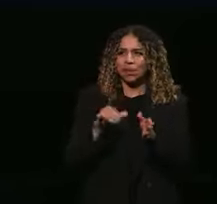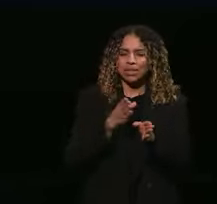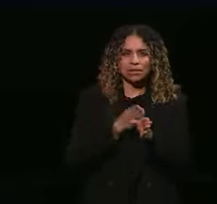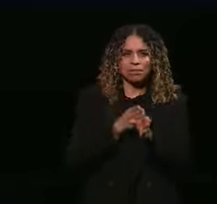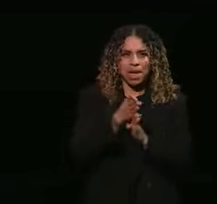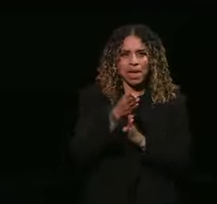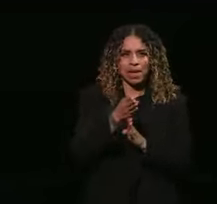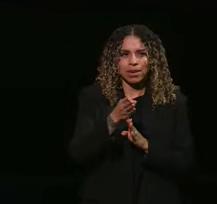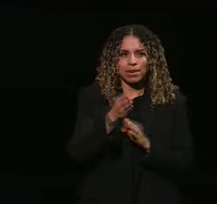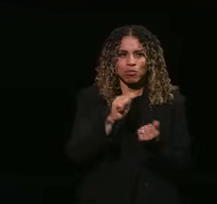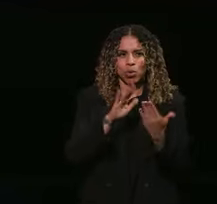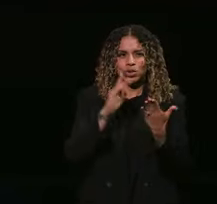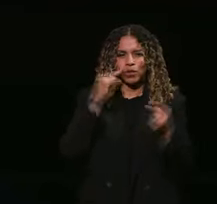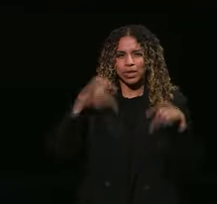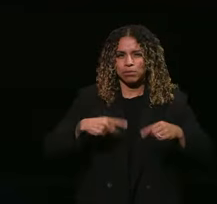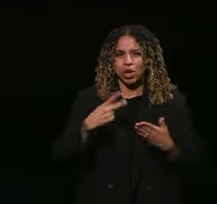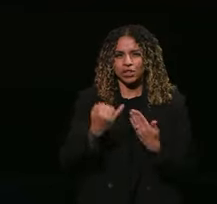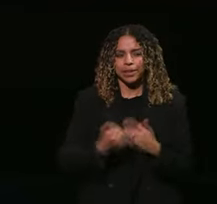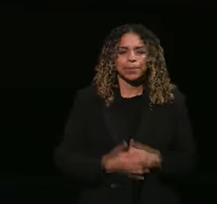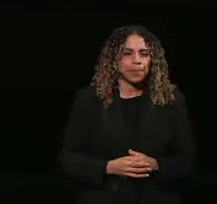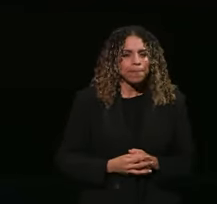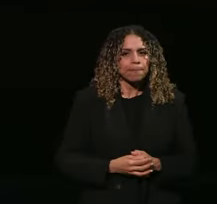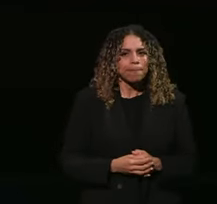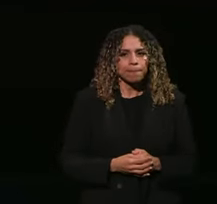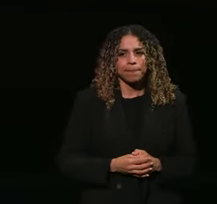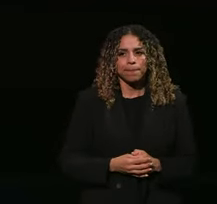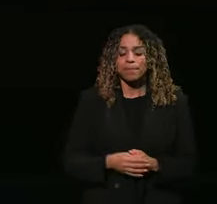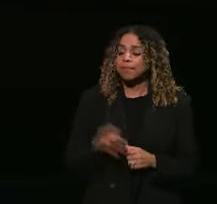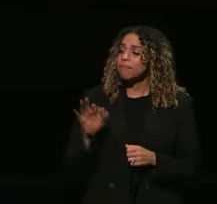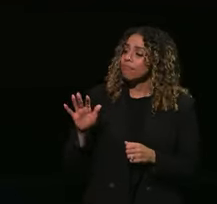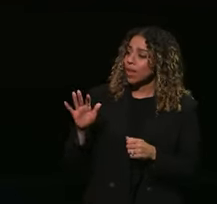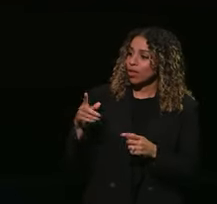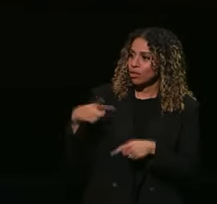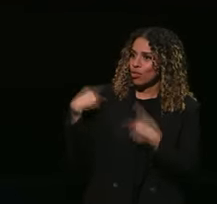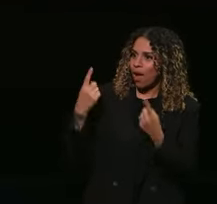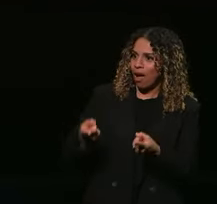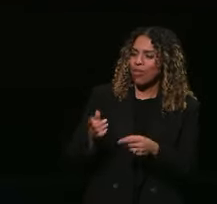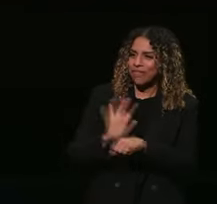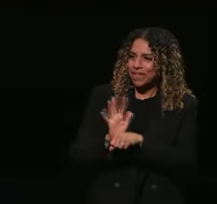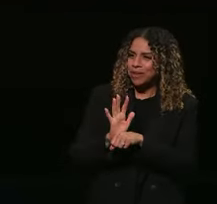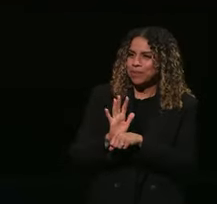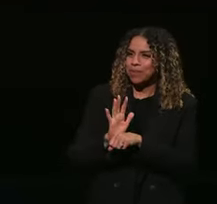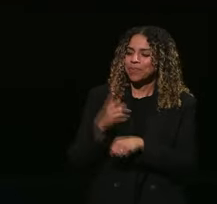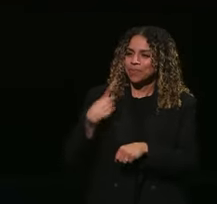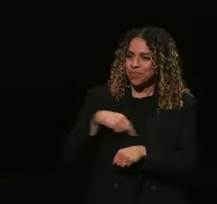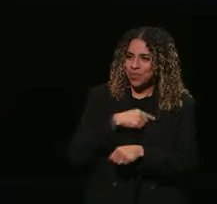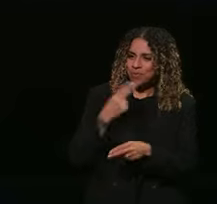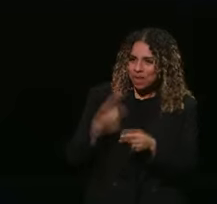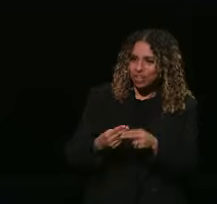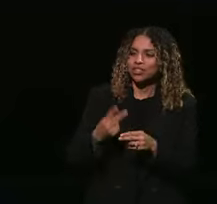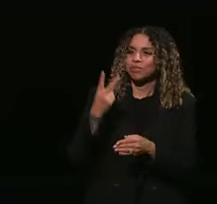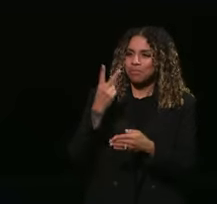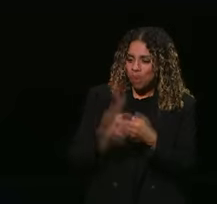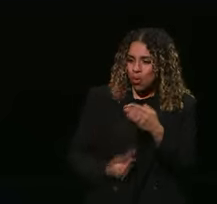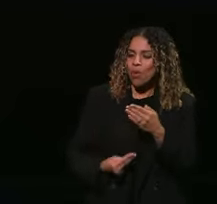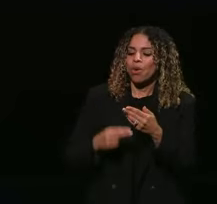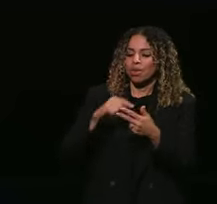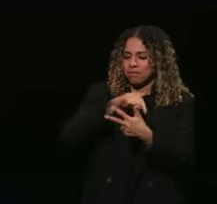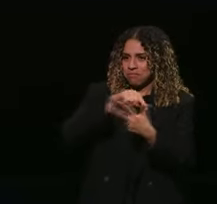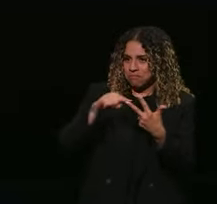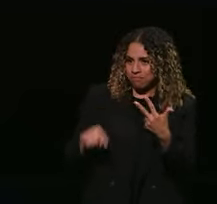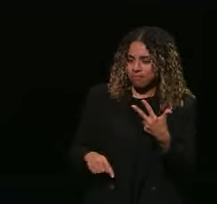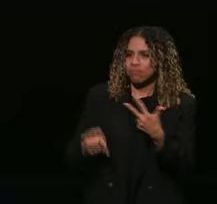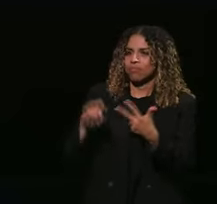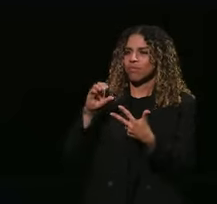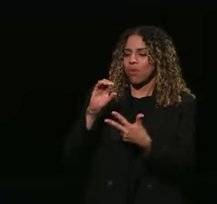project. And throughout the film, as we mentioned, so Ayan and Tashir and Ulfa